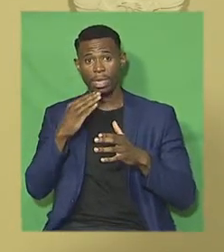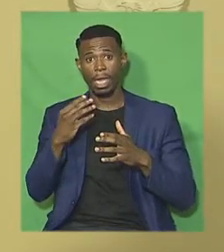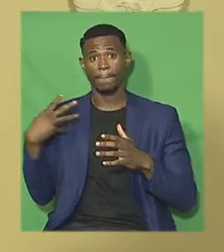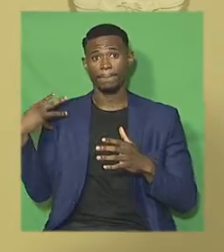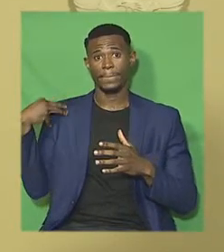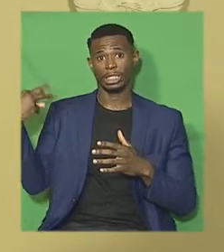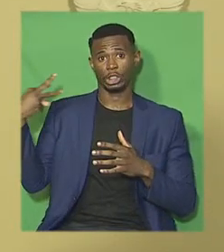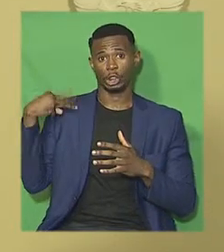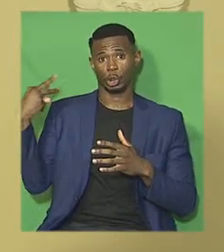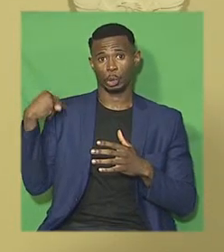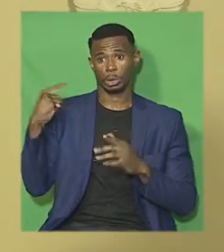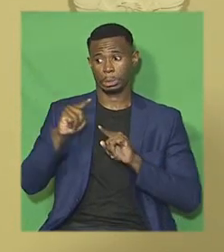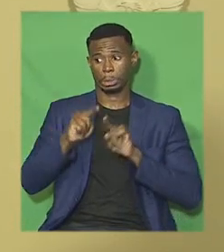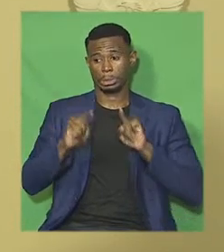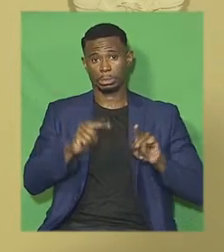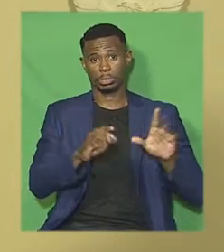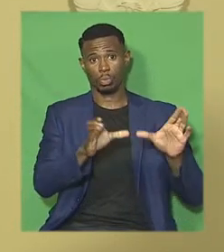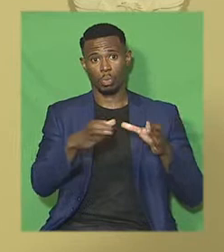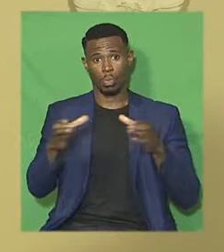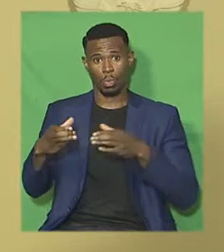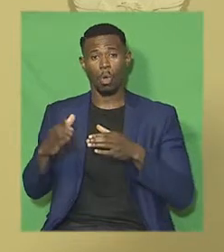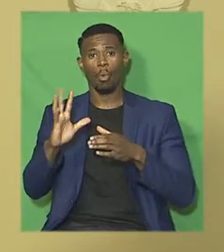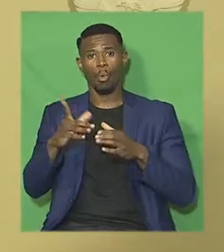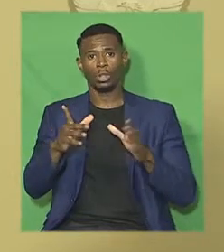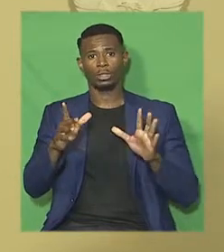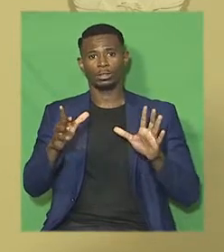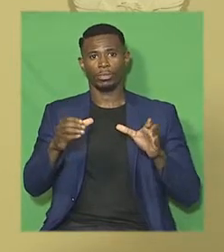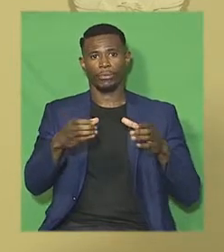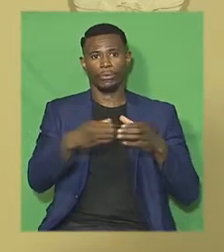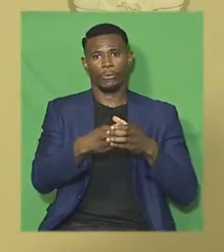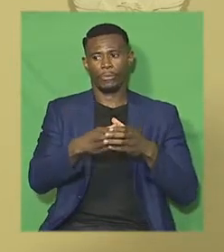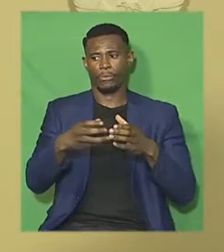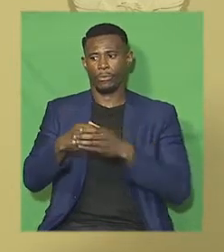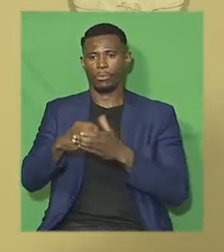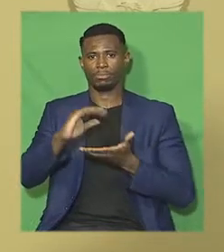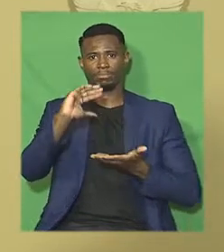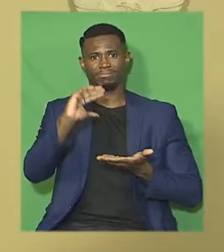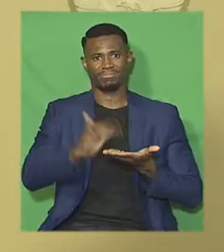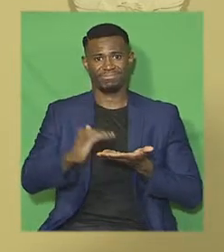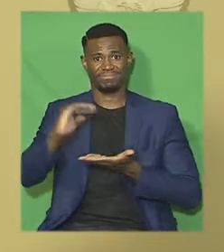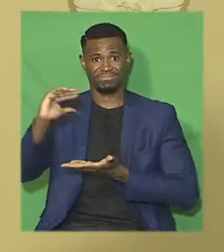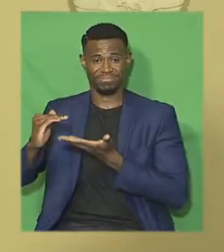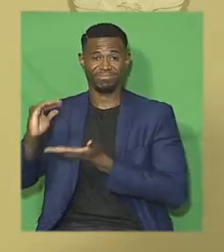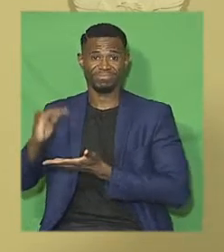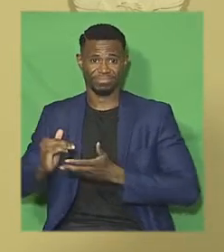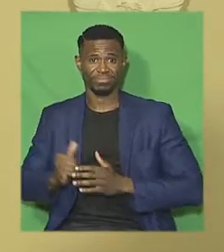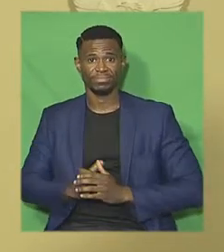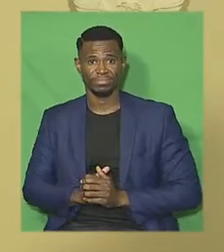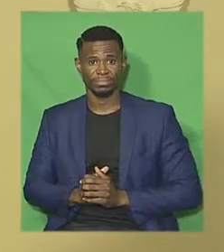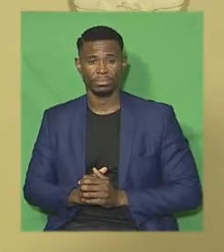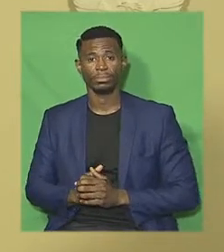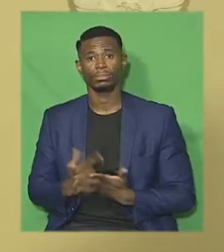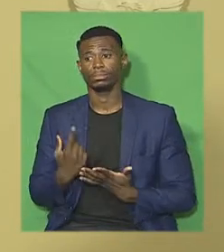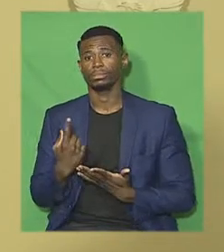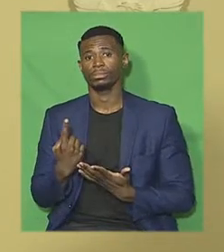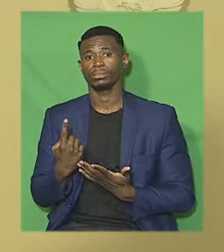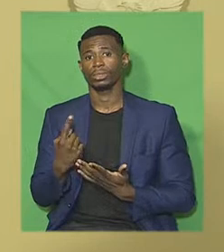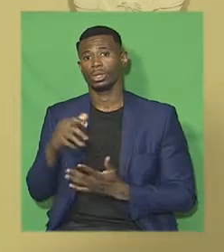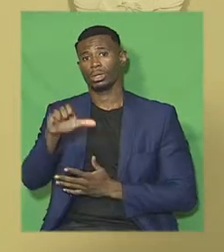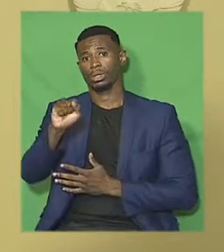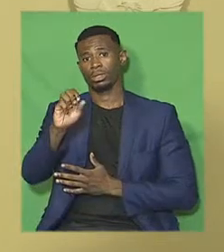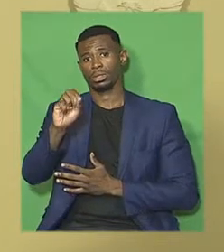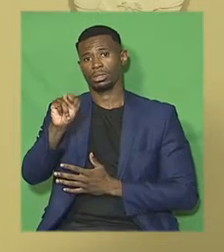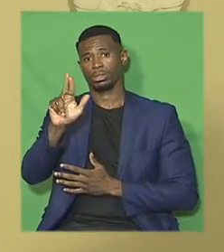of ministries as we move forward. We said in the State of the Nation address that